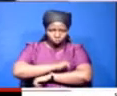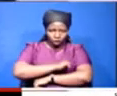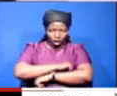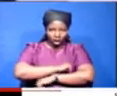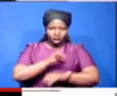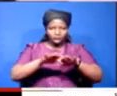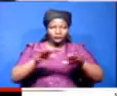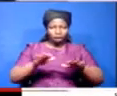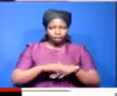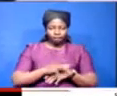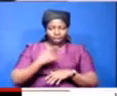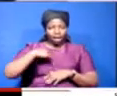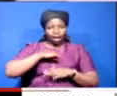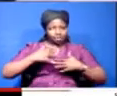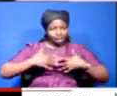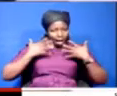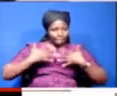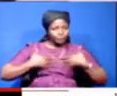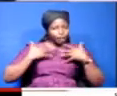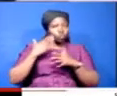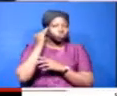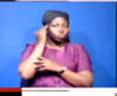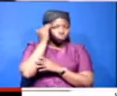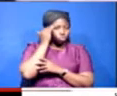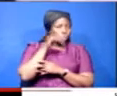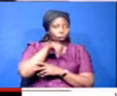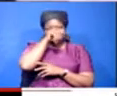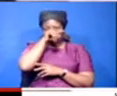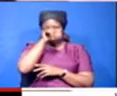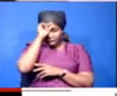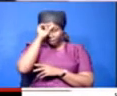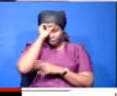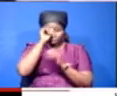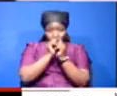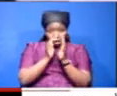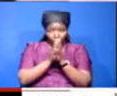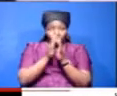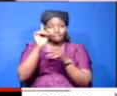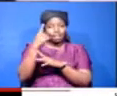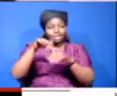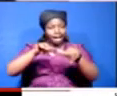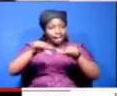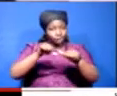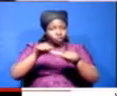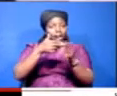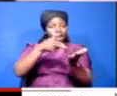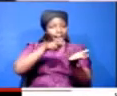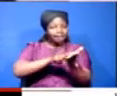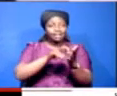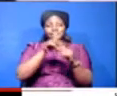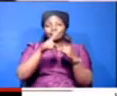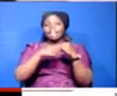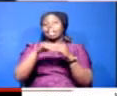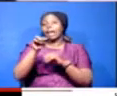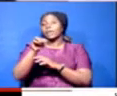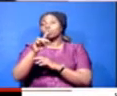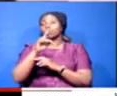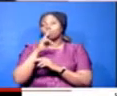Excellency, that the colonial government and our first readministration registered 6 million. So actually you've